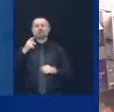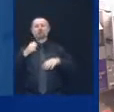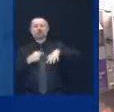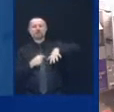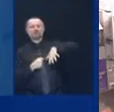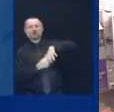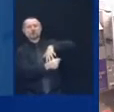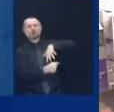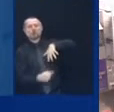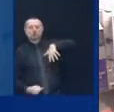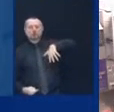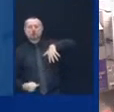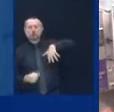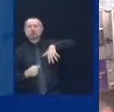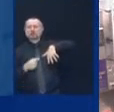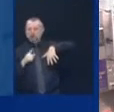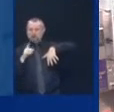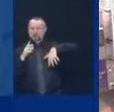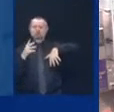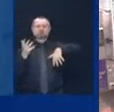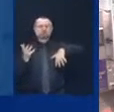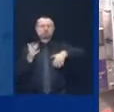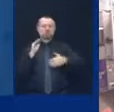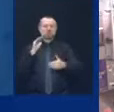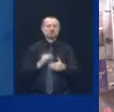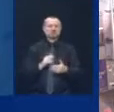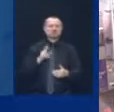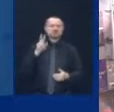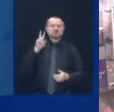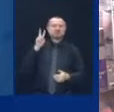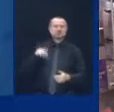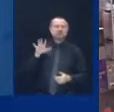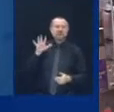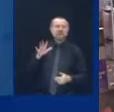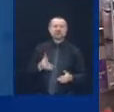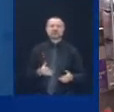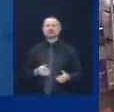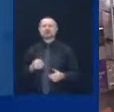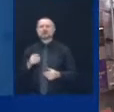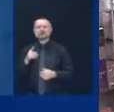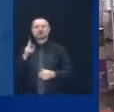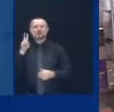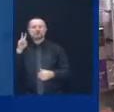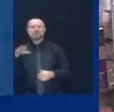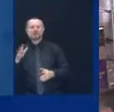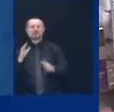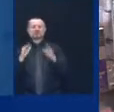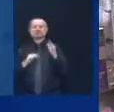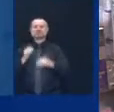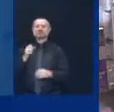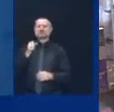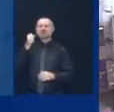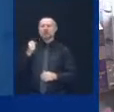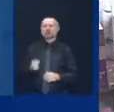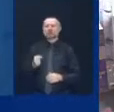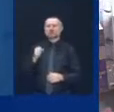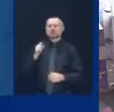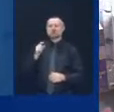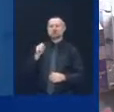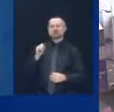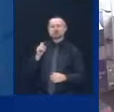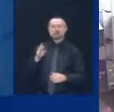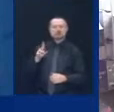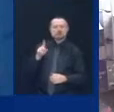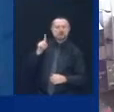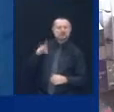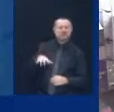2.5 mohw Valley 2.1 Central New York 2. six Southern Tier 1.5